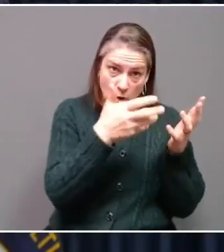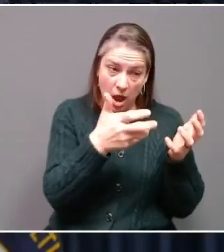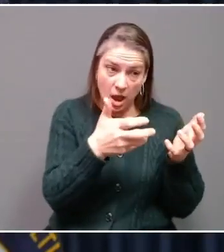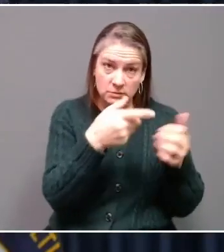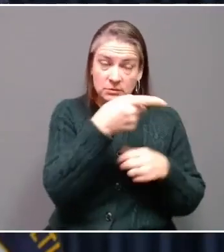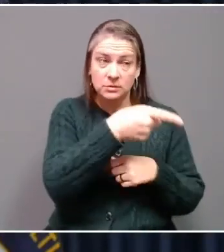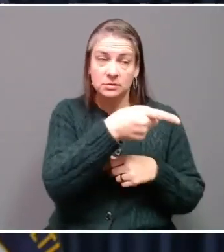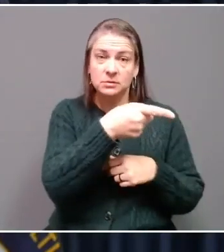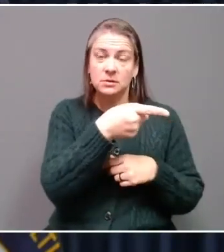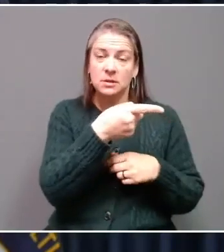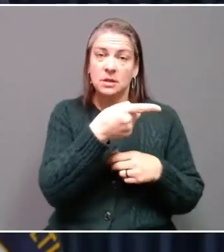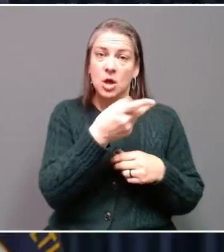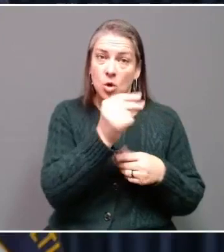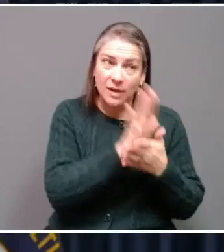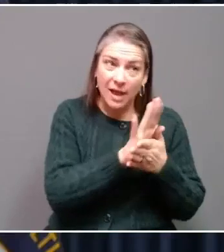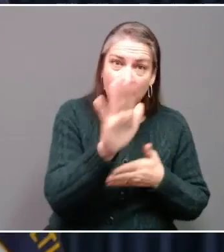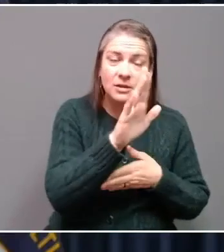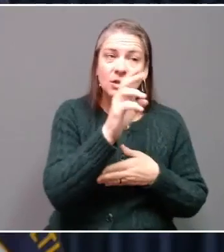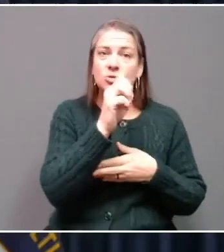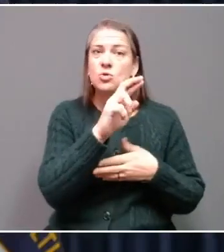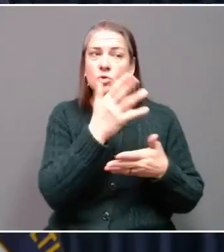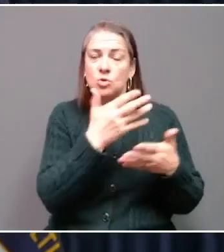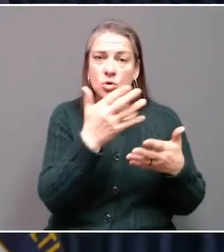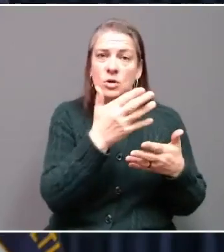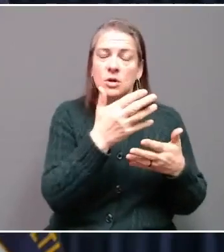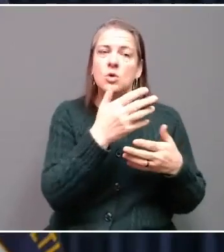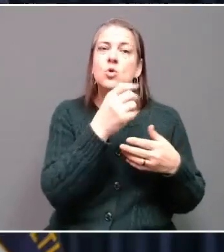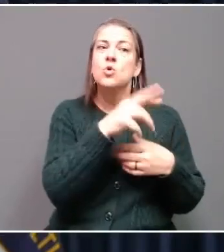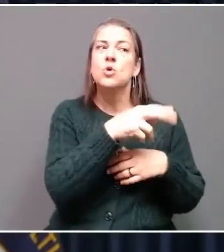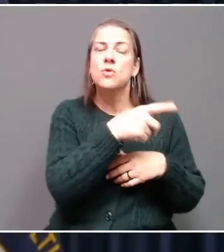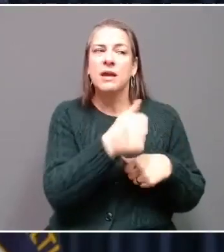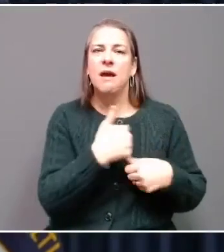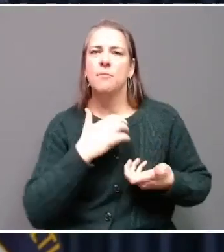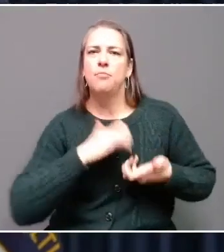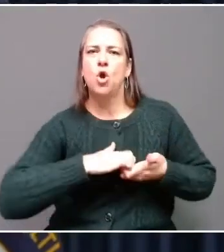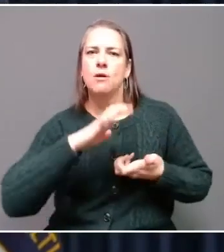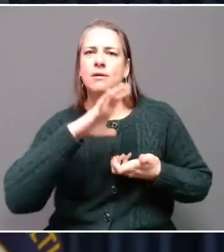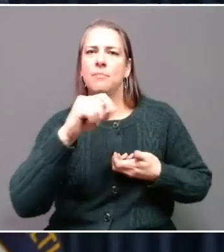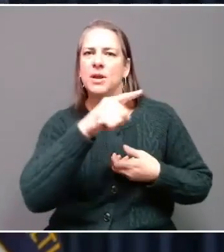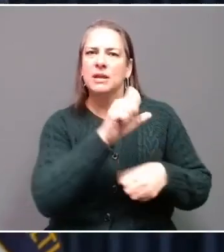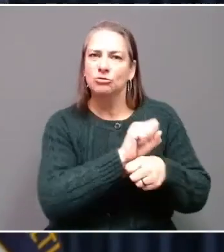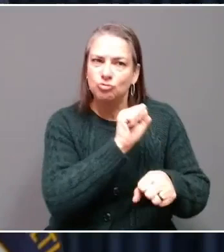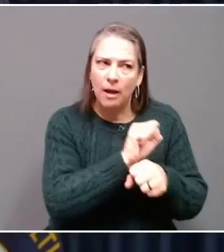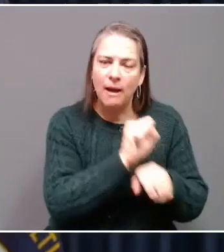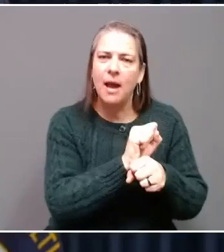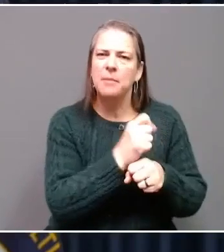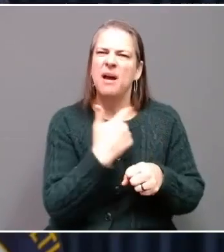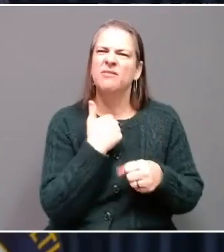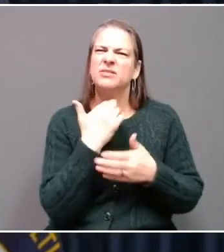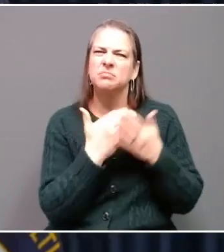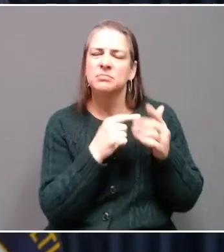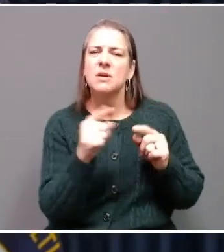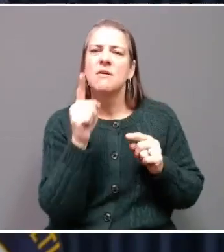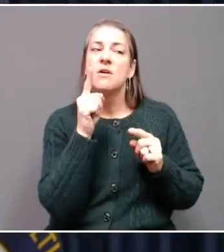502, or to get a job at one of last year 4 partner companies, which also have a path to